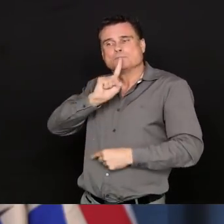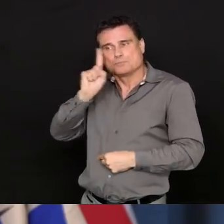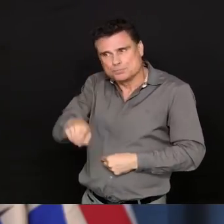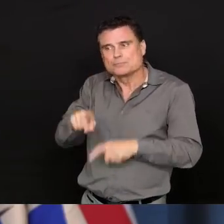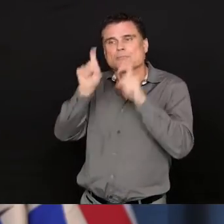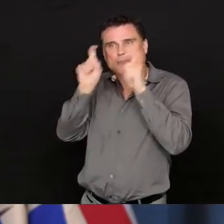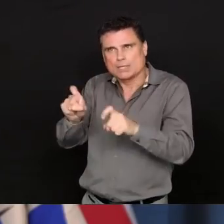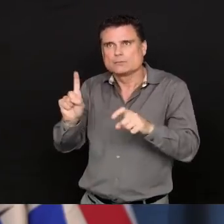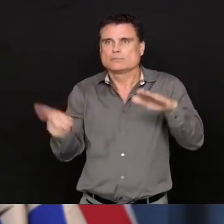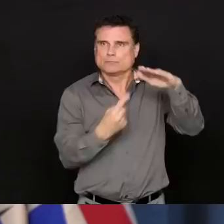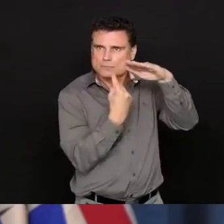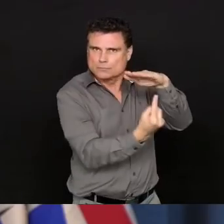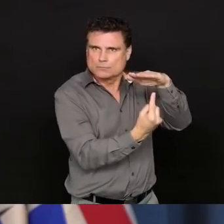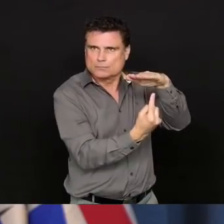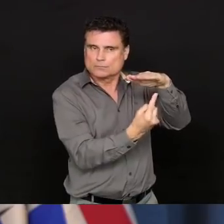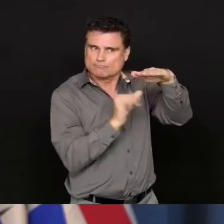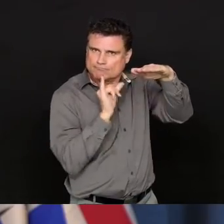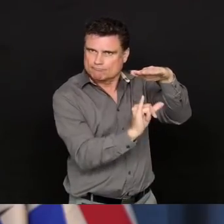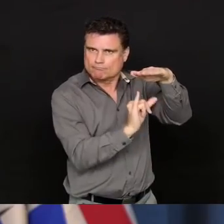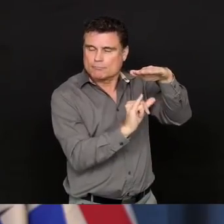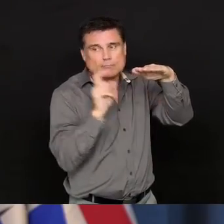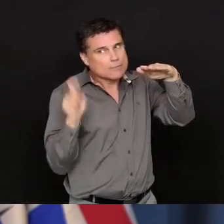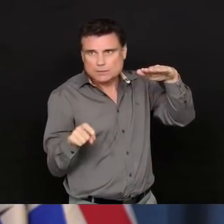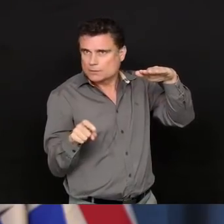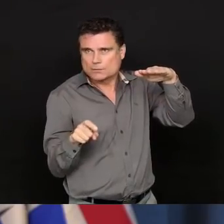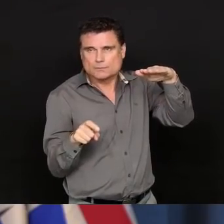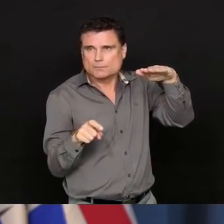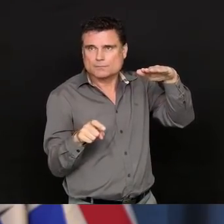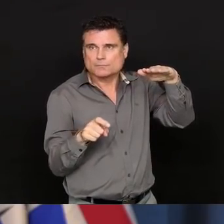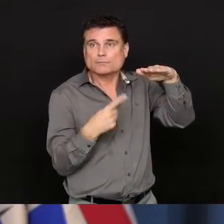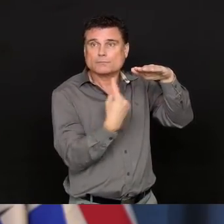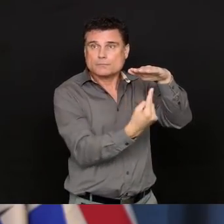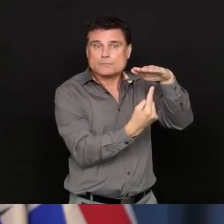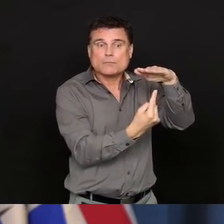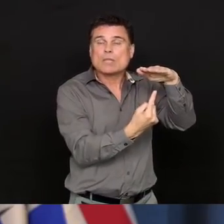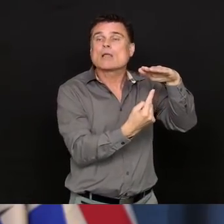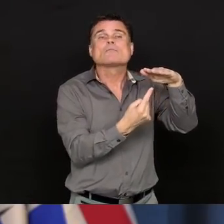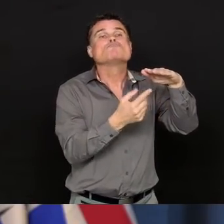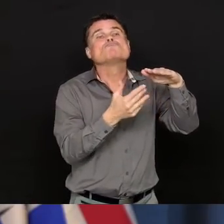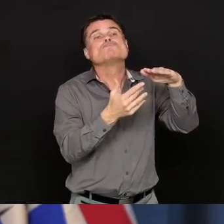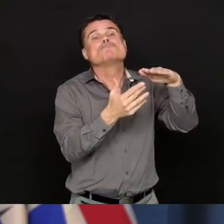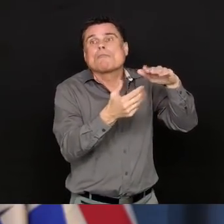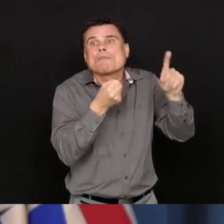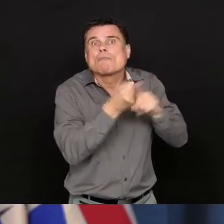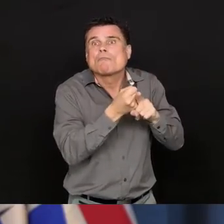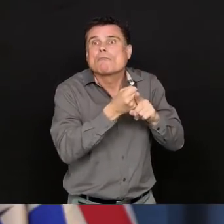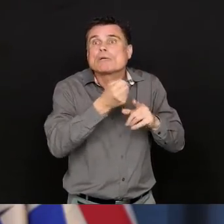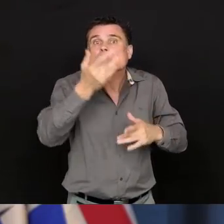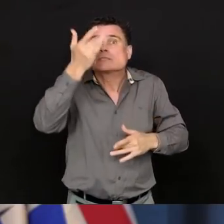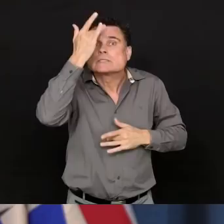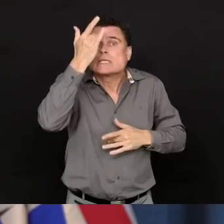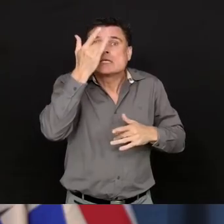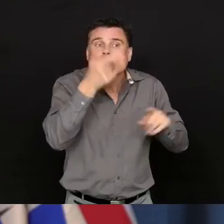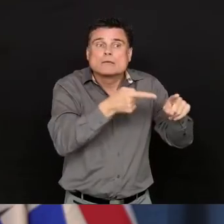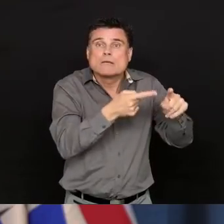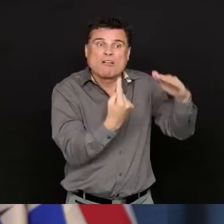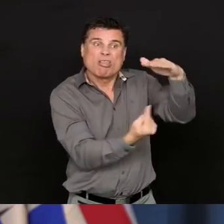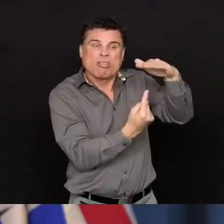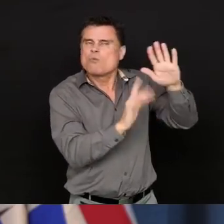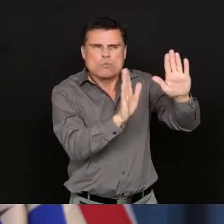connect with us to get the medical support that they need as well. So we're putting all of that in place, and we're working